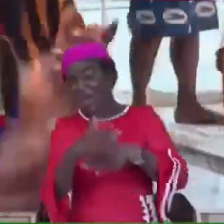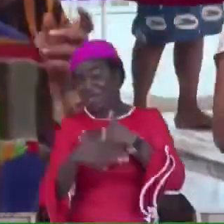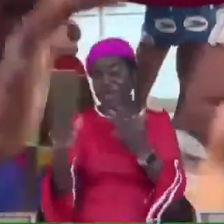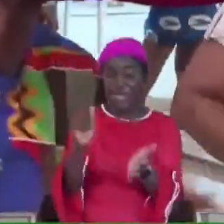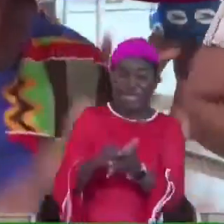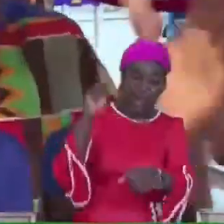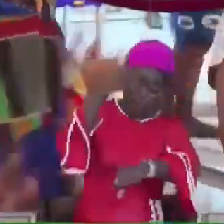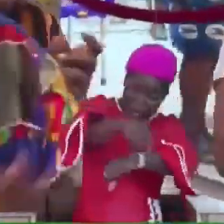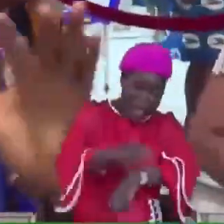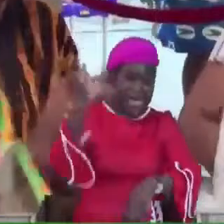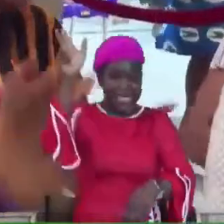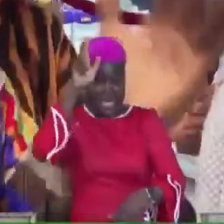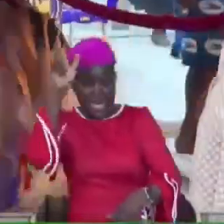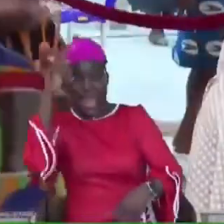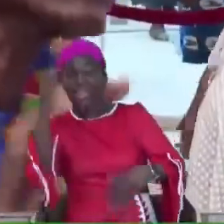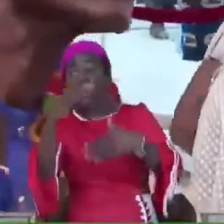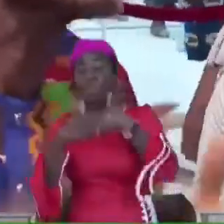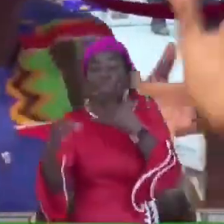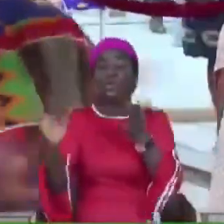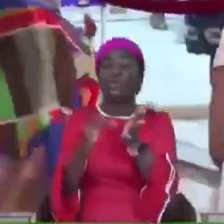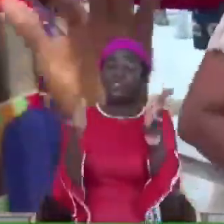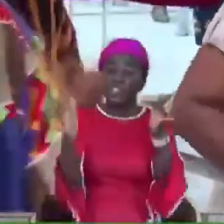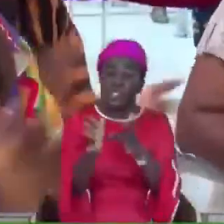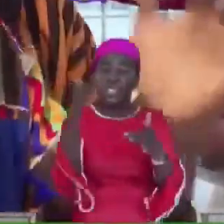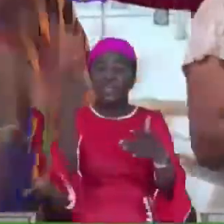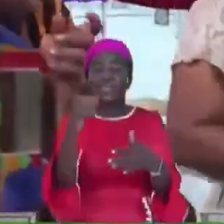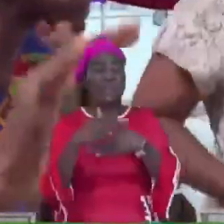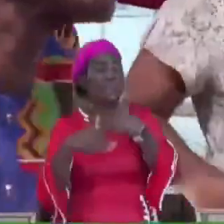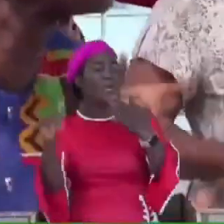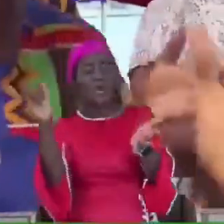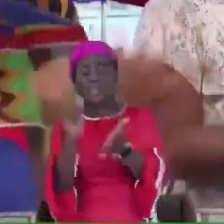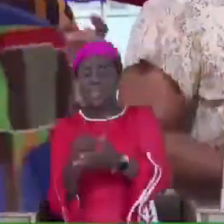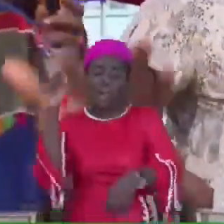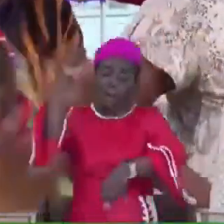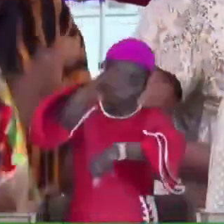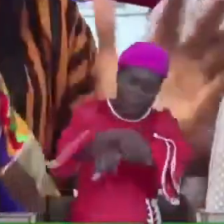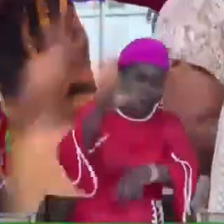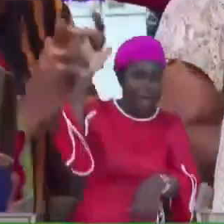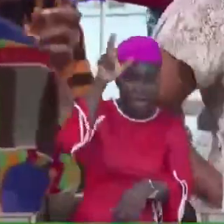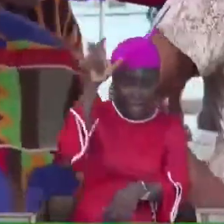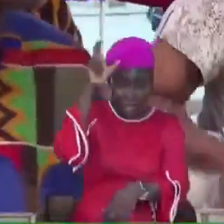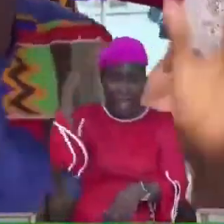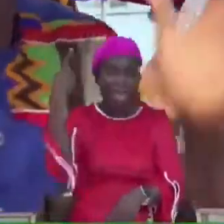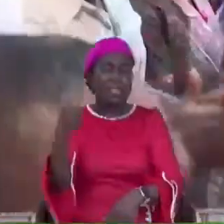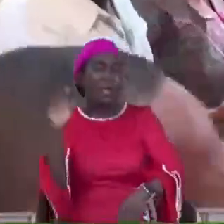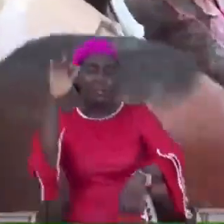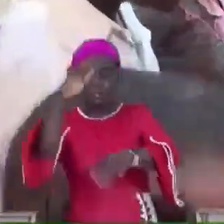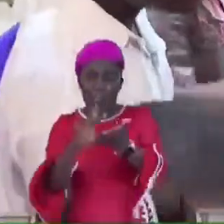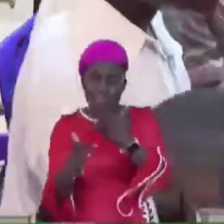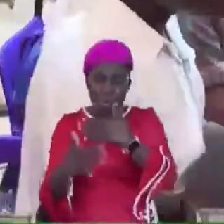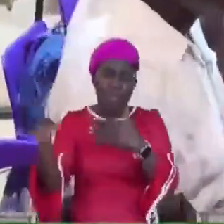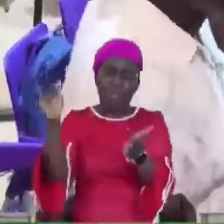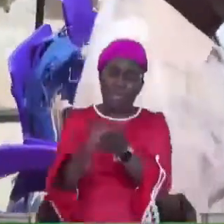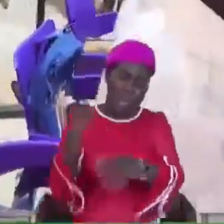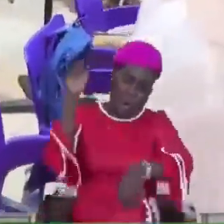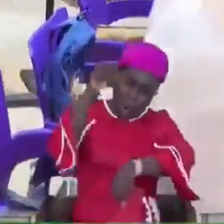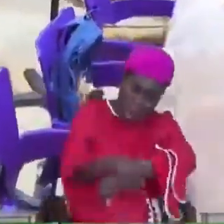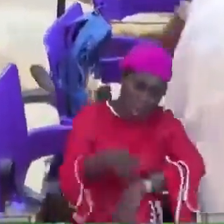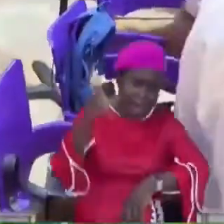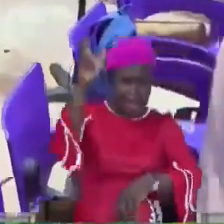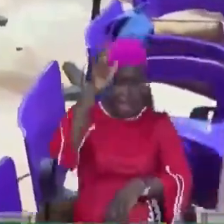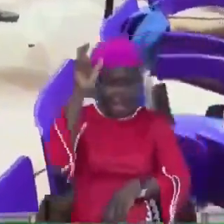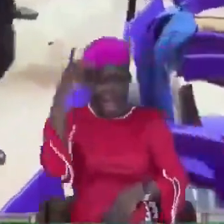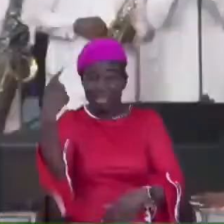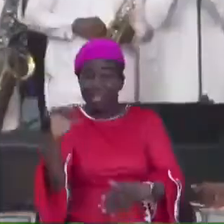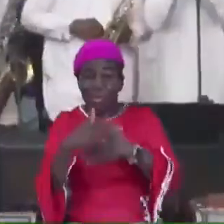blood that conquers Satan. The blood of Jesus, the blood that conquers Satan. The blood of Jesus, the blood that conquers Satan.